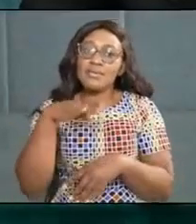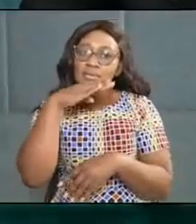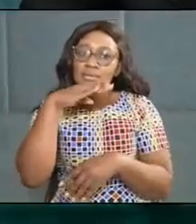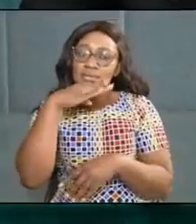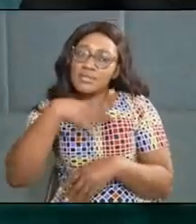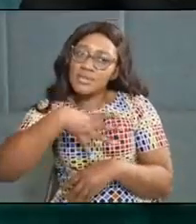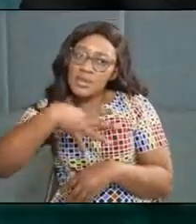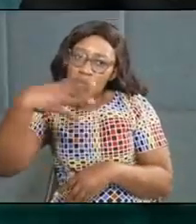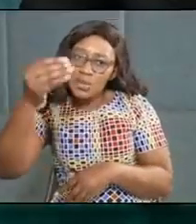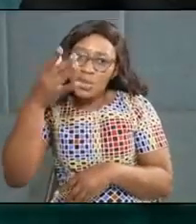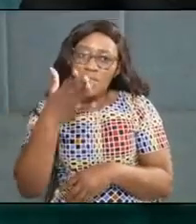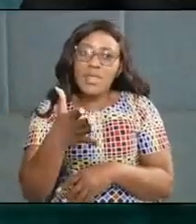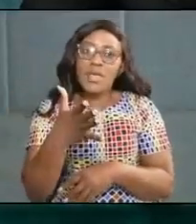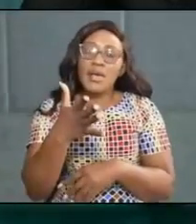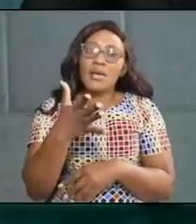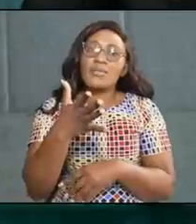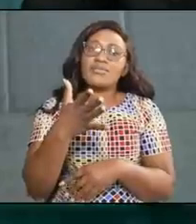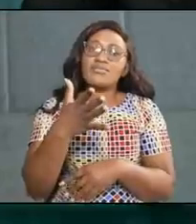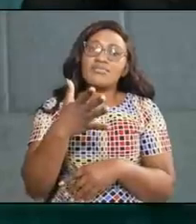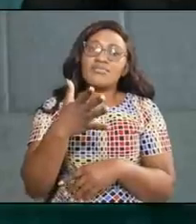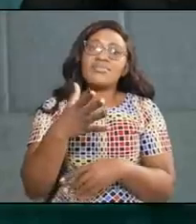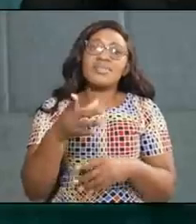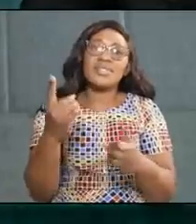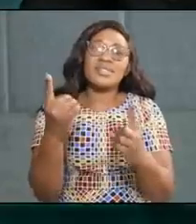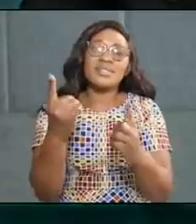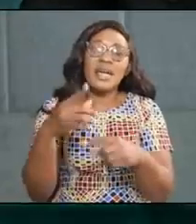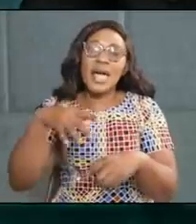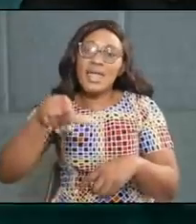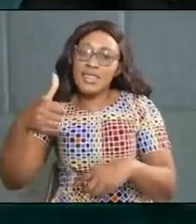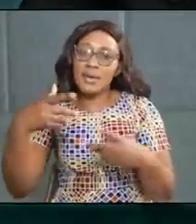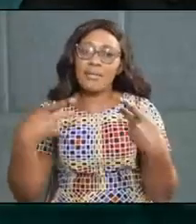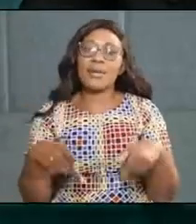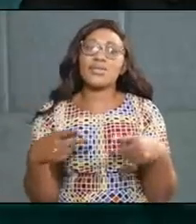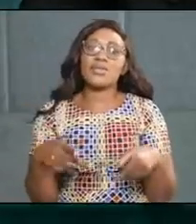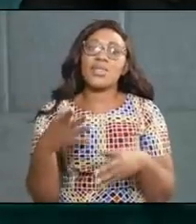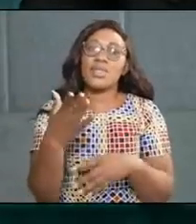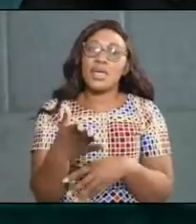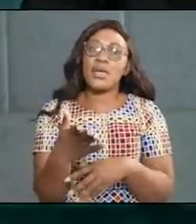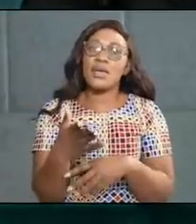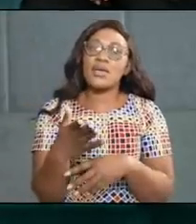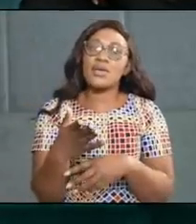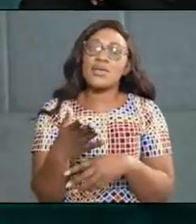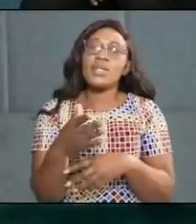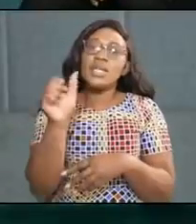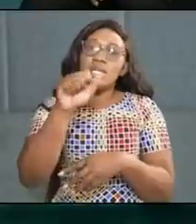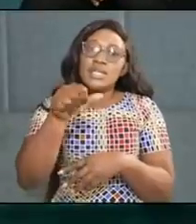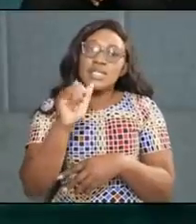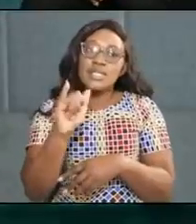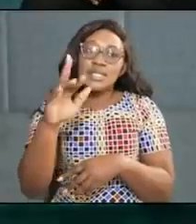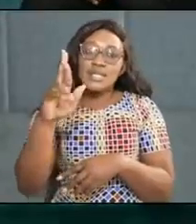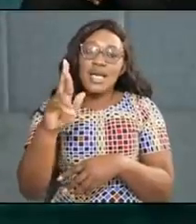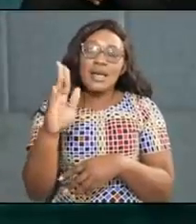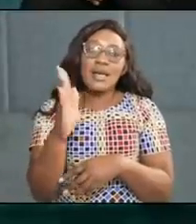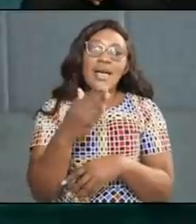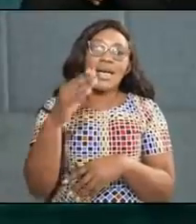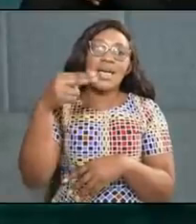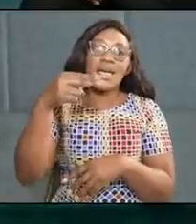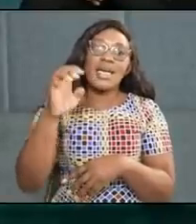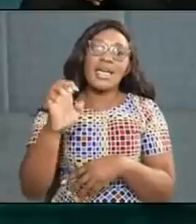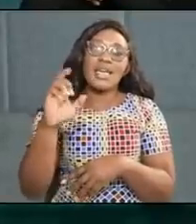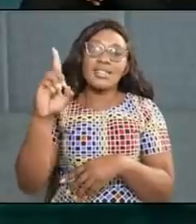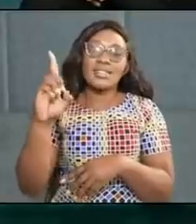to be judged by Governor Felix, who put Paul in prison as they waited for the Sanhedrin to come. Thanks for that reminder,